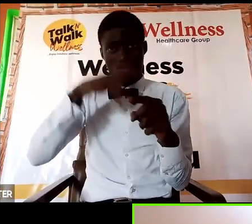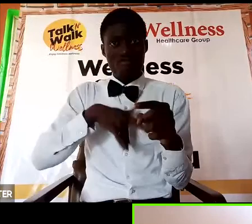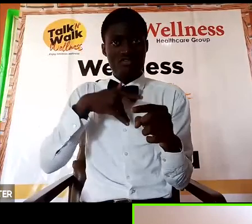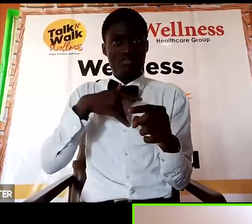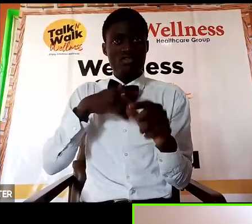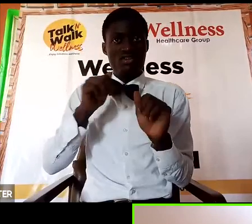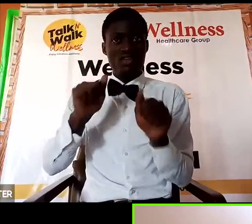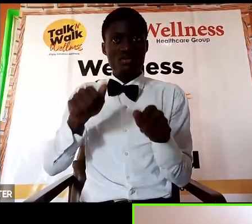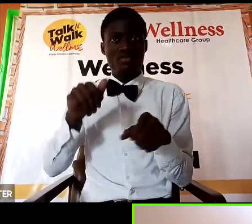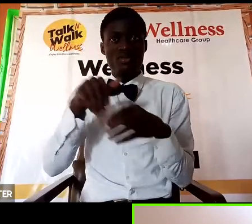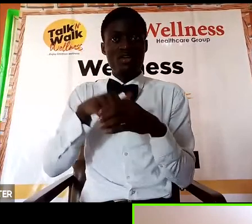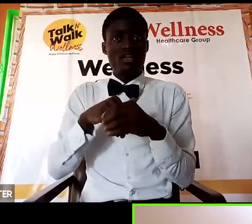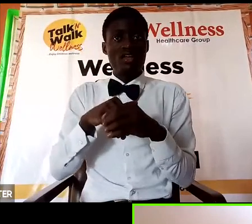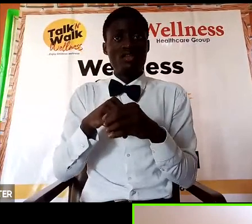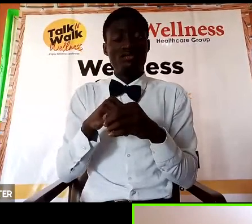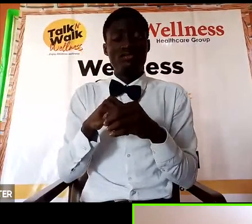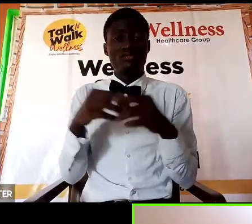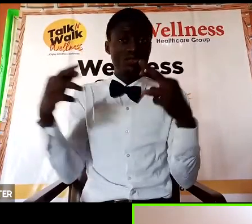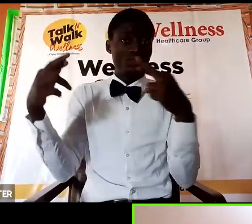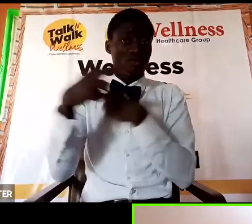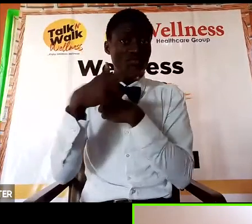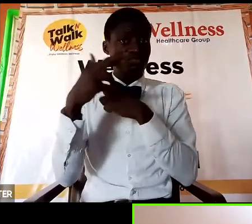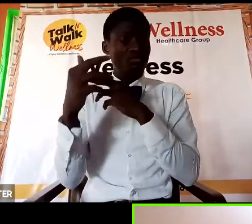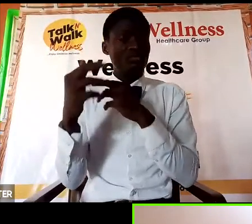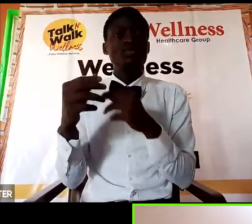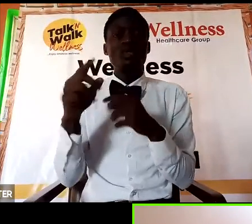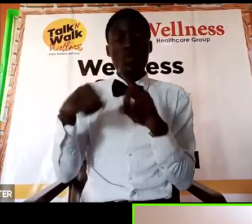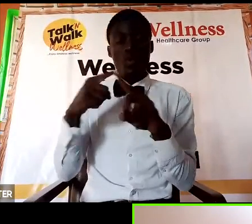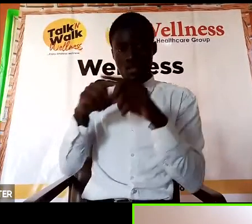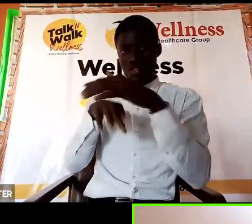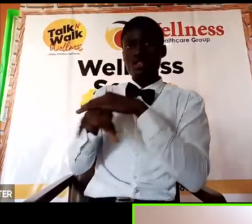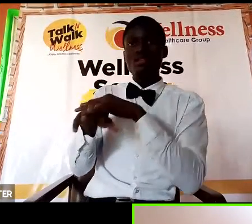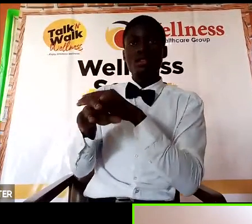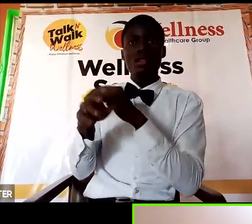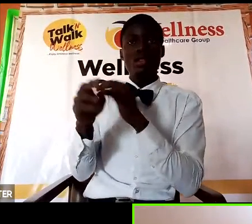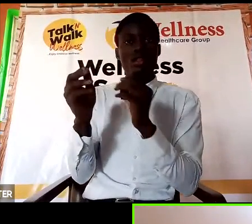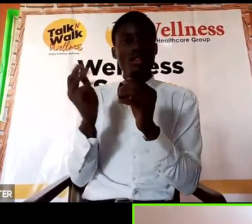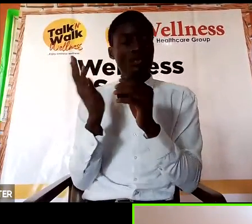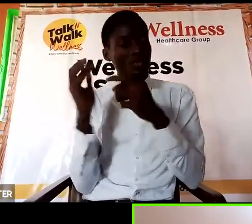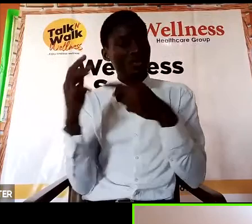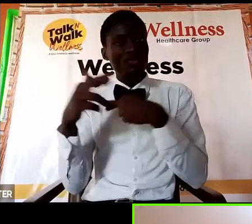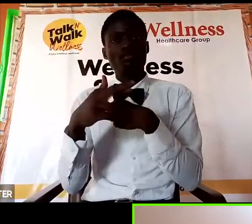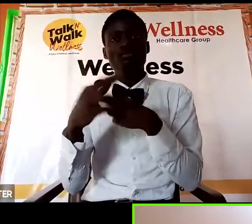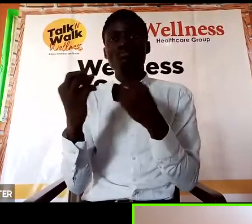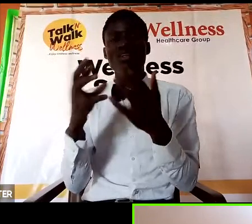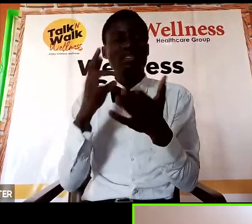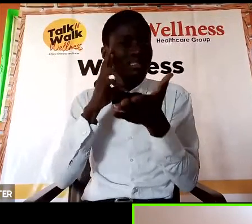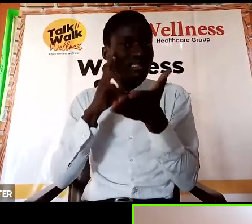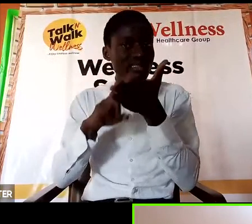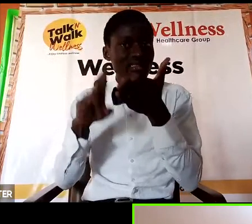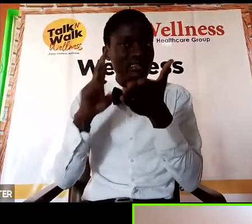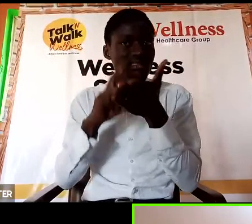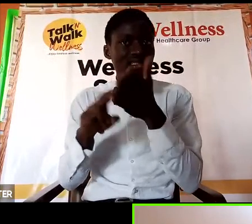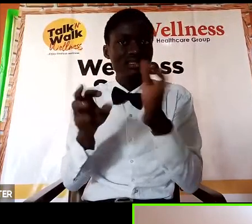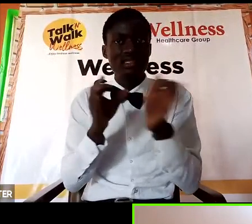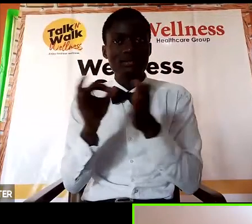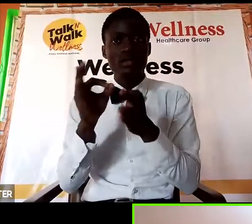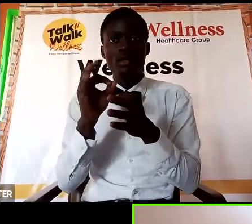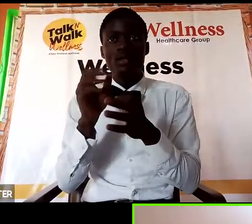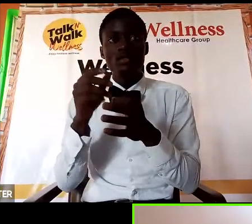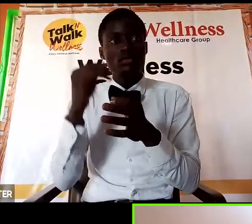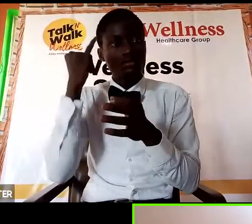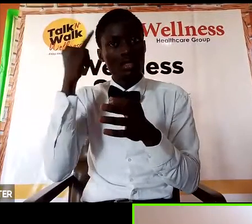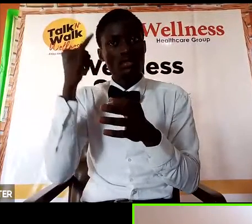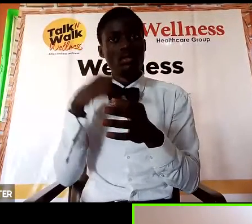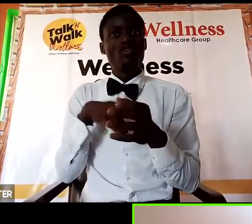incapable. A lot of research has really explained that. So you can imagine when you are feeling incapable, you feel like you can't. So when you